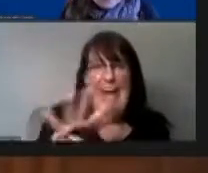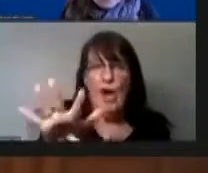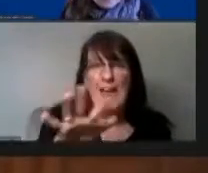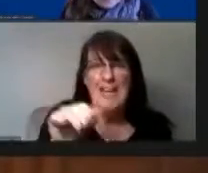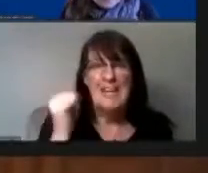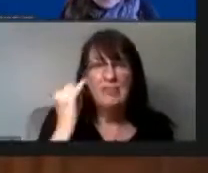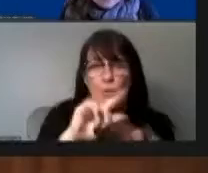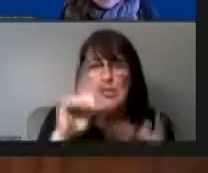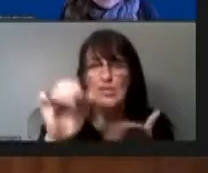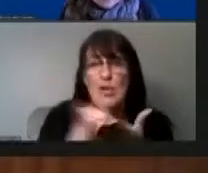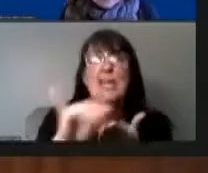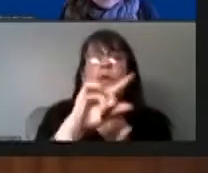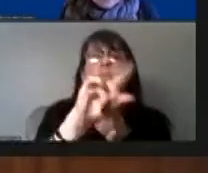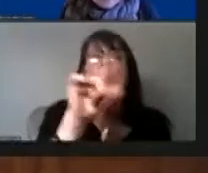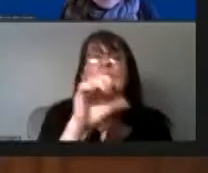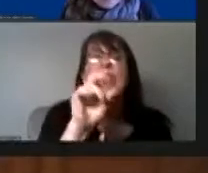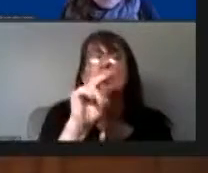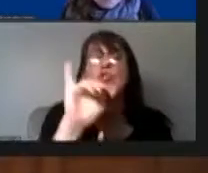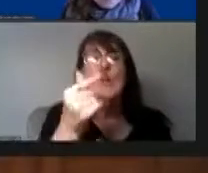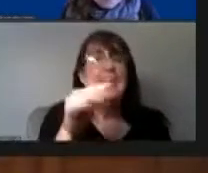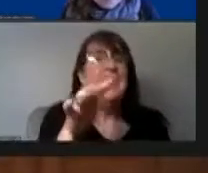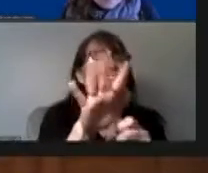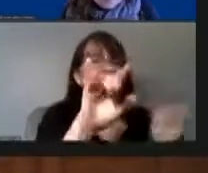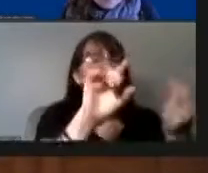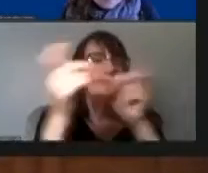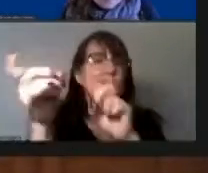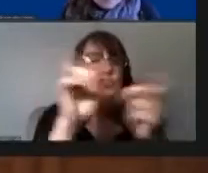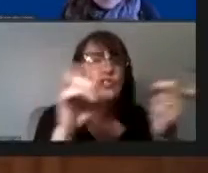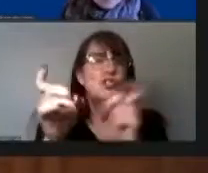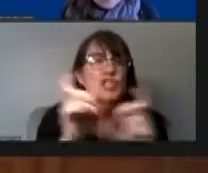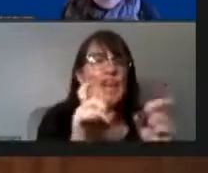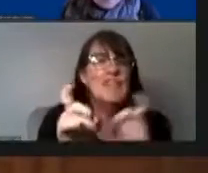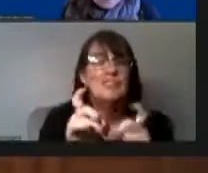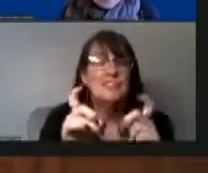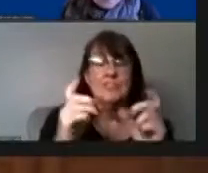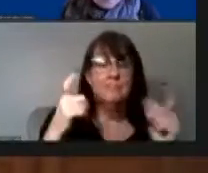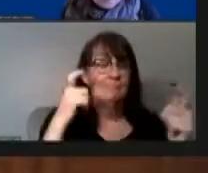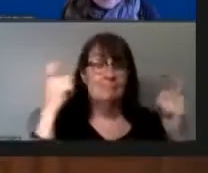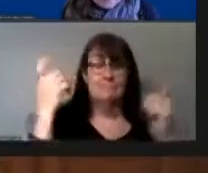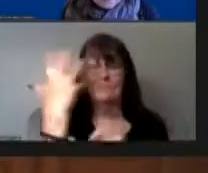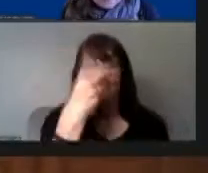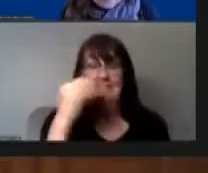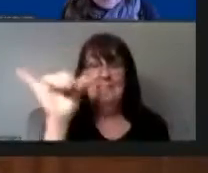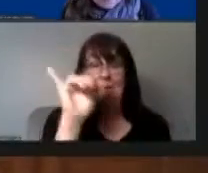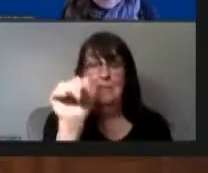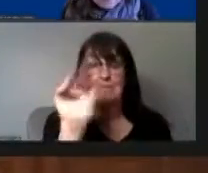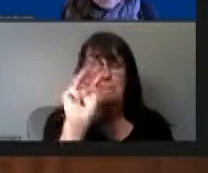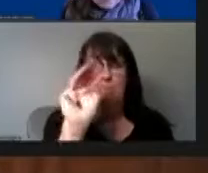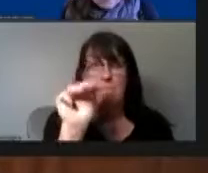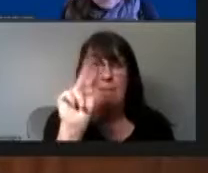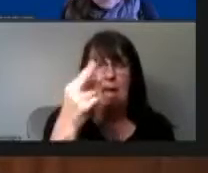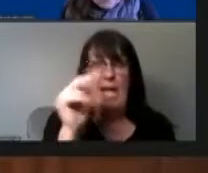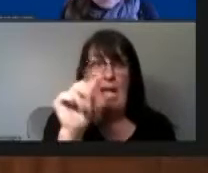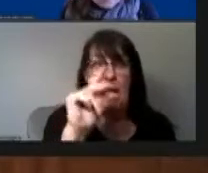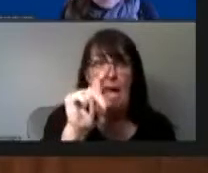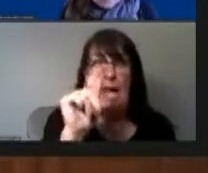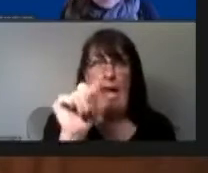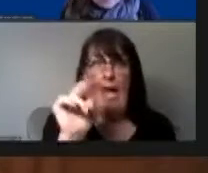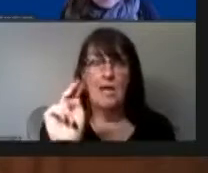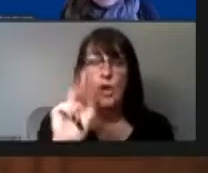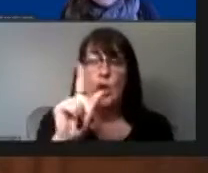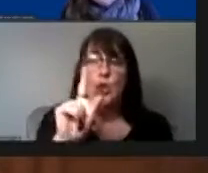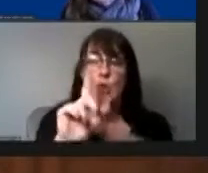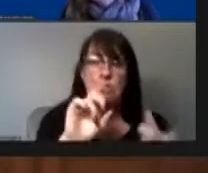some zoning changes, it's become sort of a quasi-Manhattan. When we saw the plans, we were concerned about